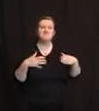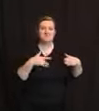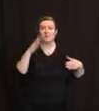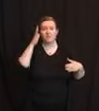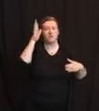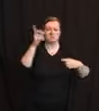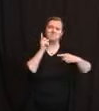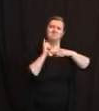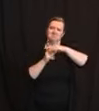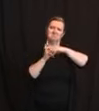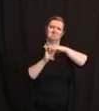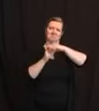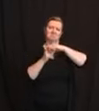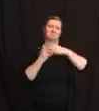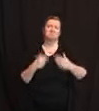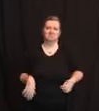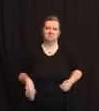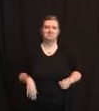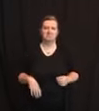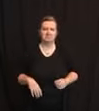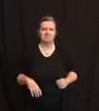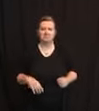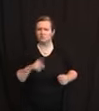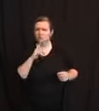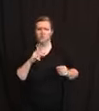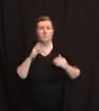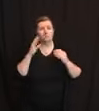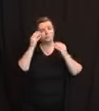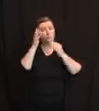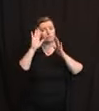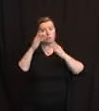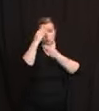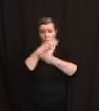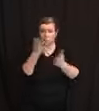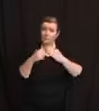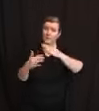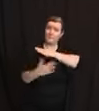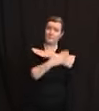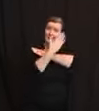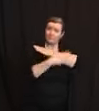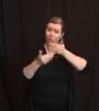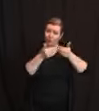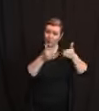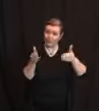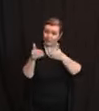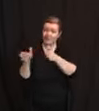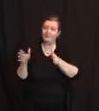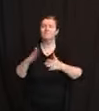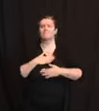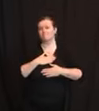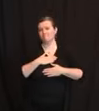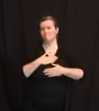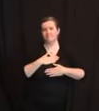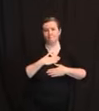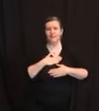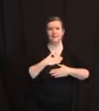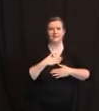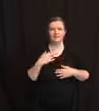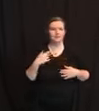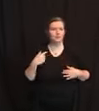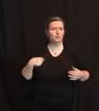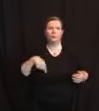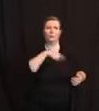It is fabulous news about the beaches. I can't tell you how happy we are